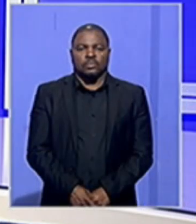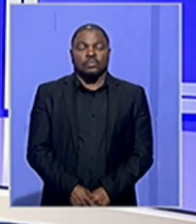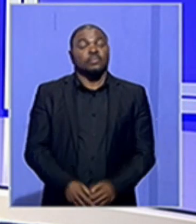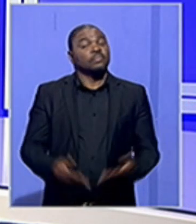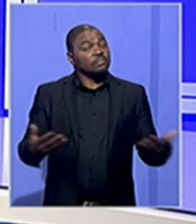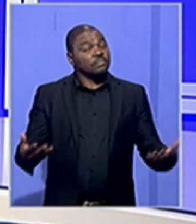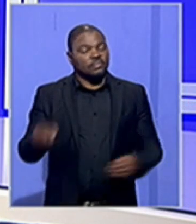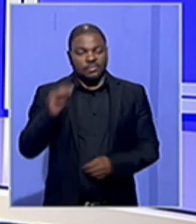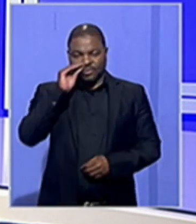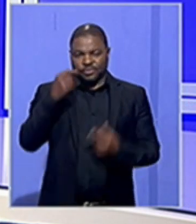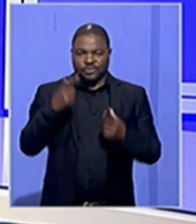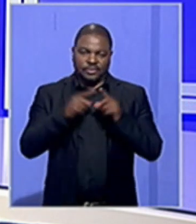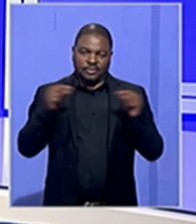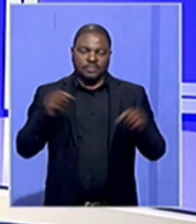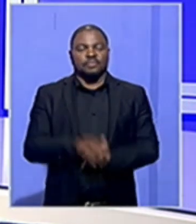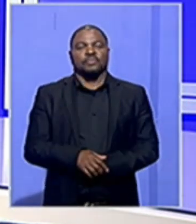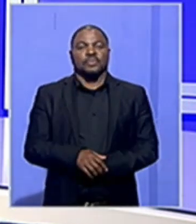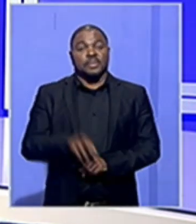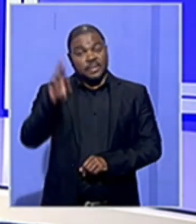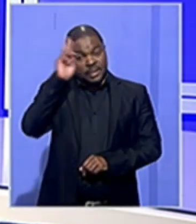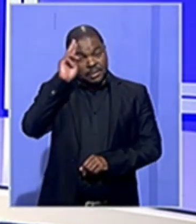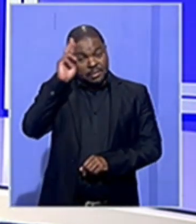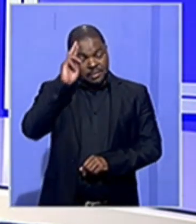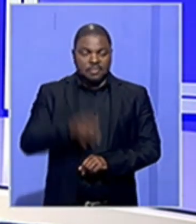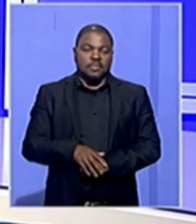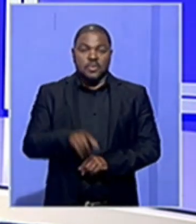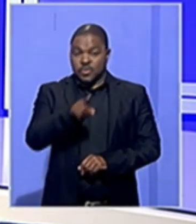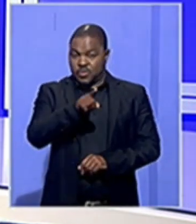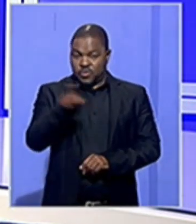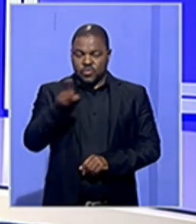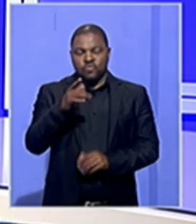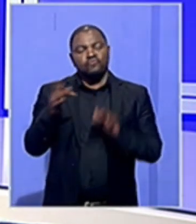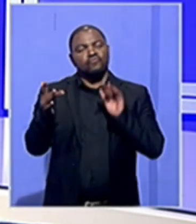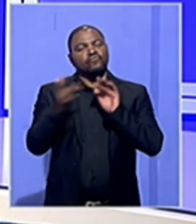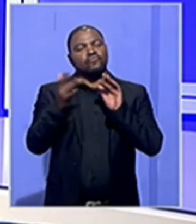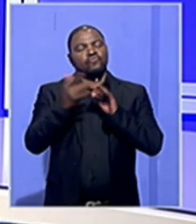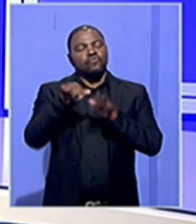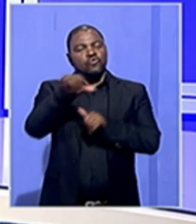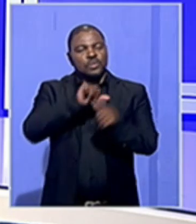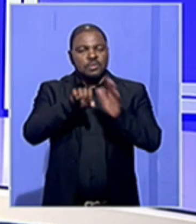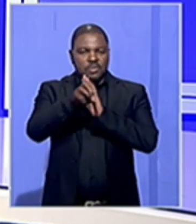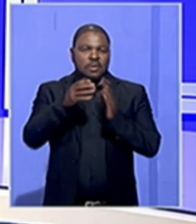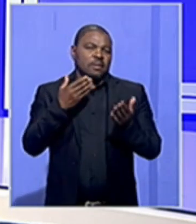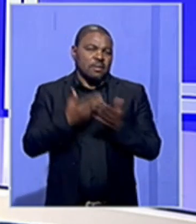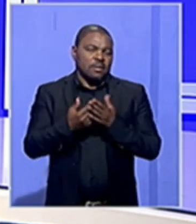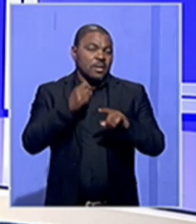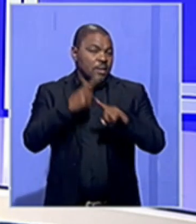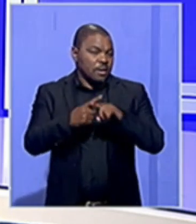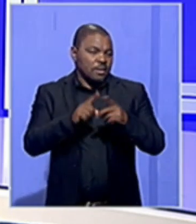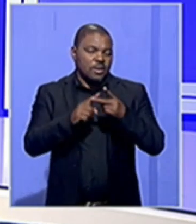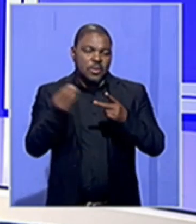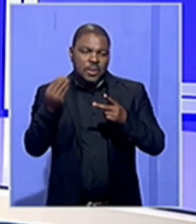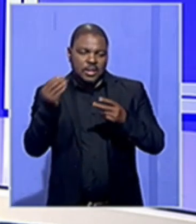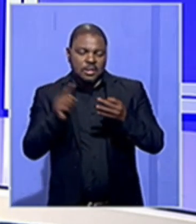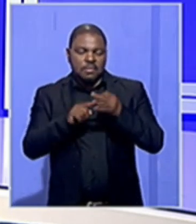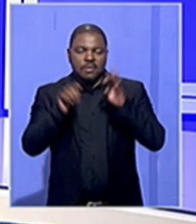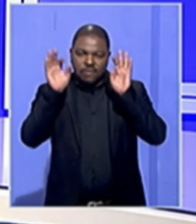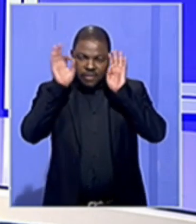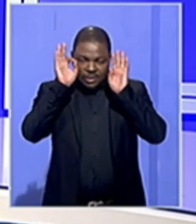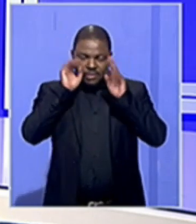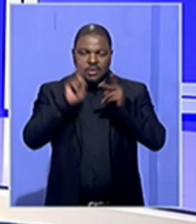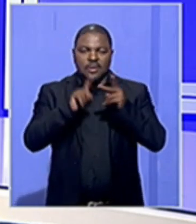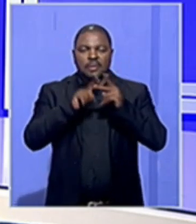Dine di le kalo mogedi gakologela gore dikgang tsa rona di a bonwa mo mafaratlhatlheng a X, WhatsApp, Facebook le